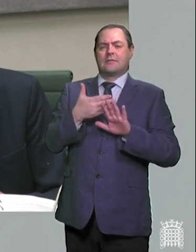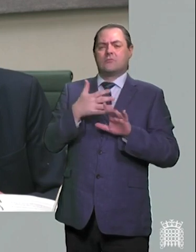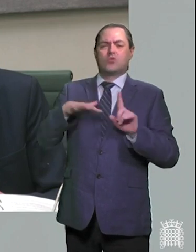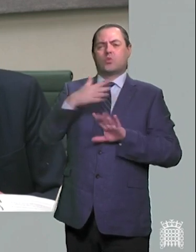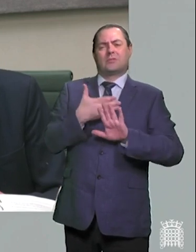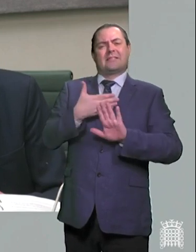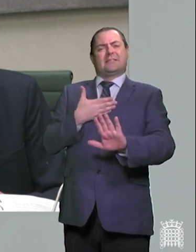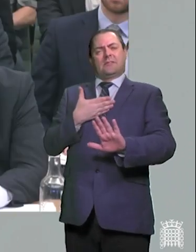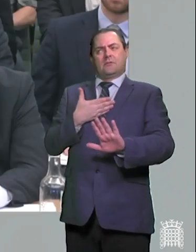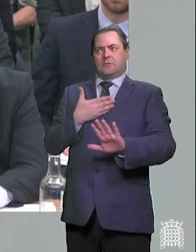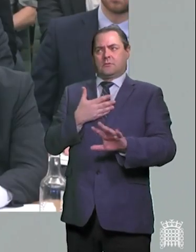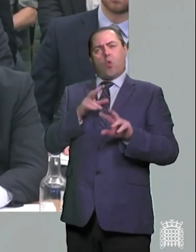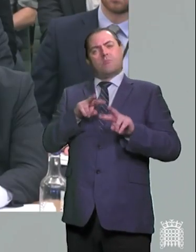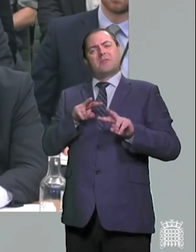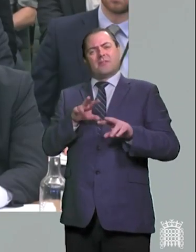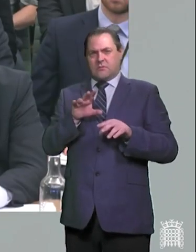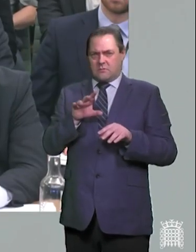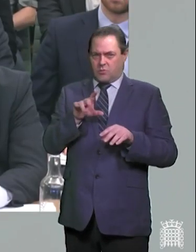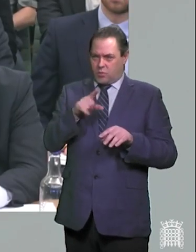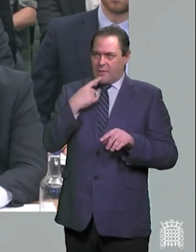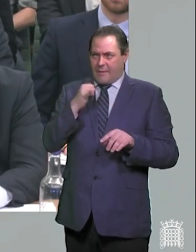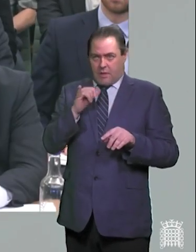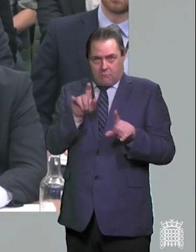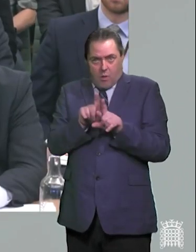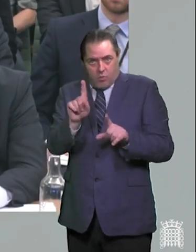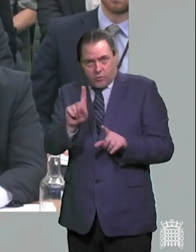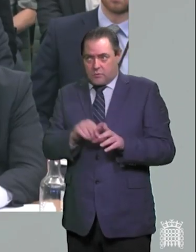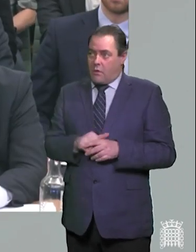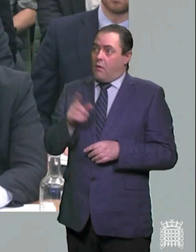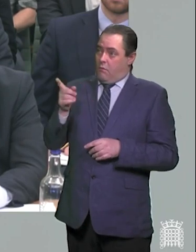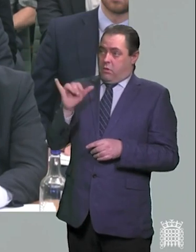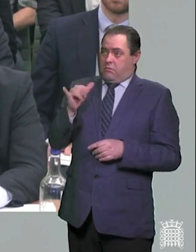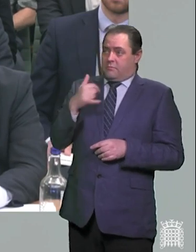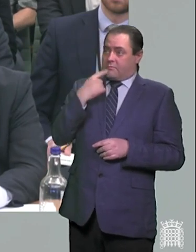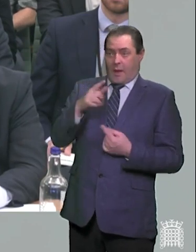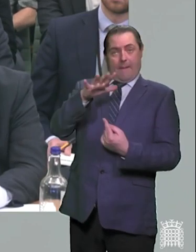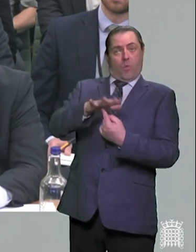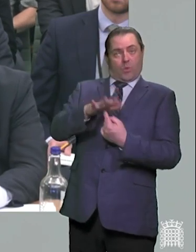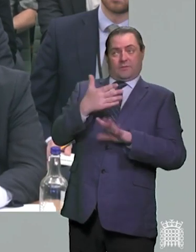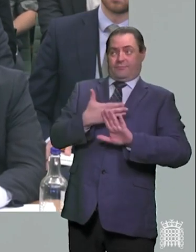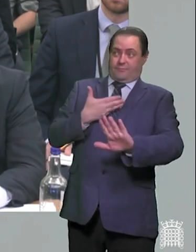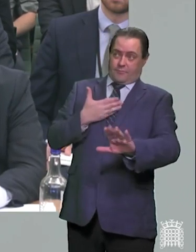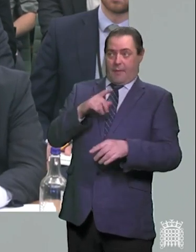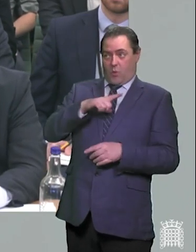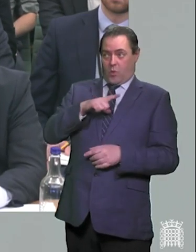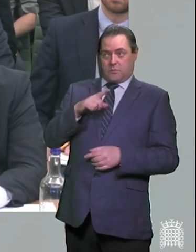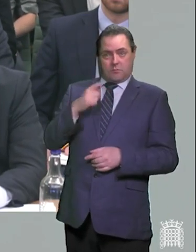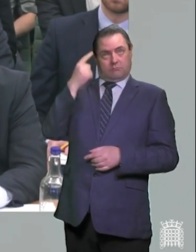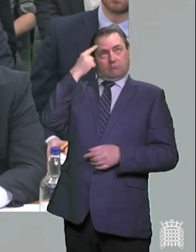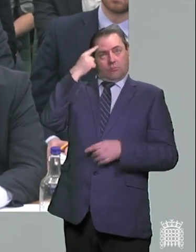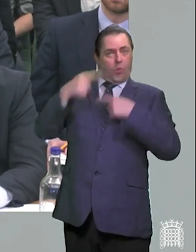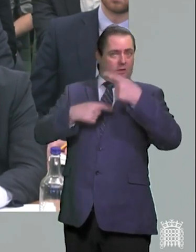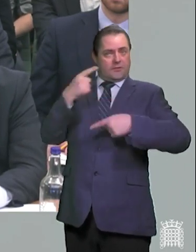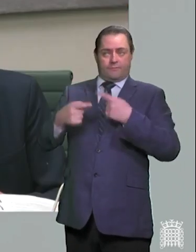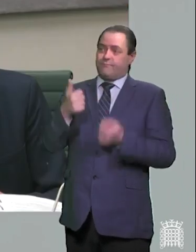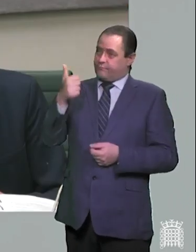unquote. So what sort of observations? I might well have made observations about the importance of social distancing, since it was very much on our minds.